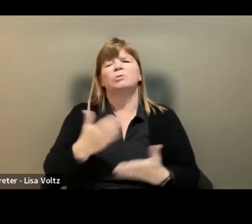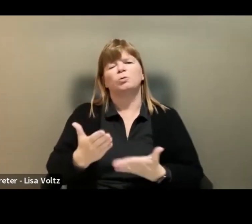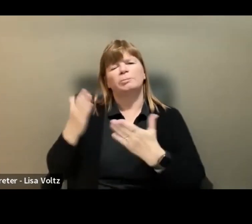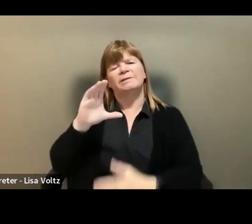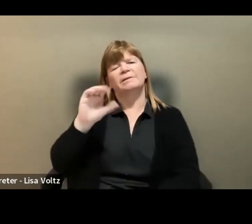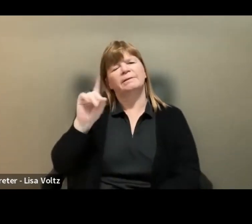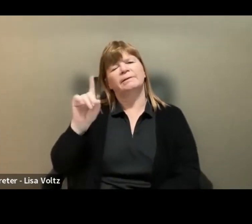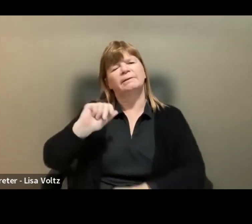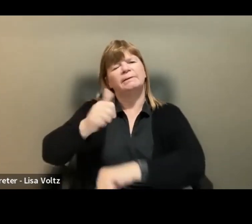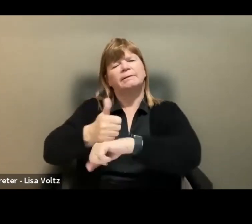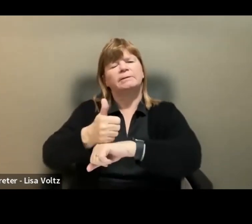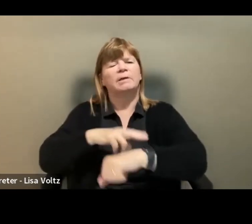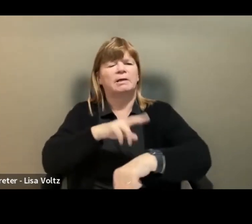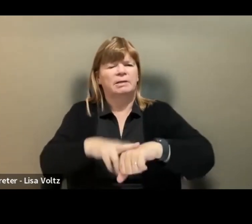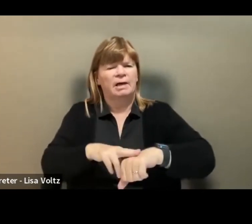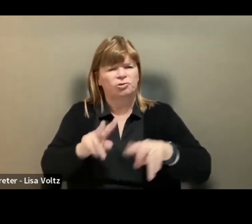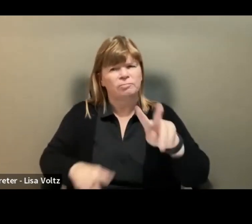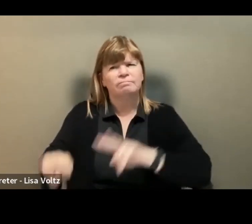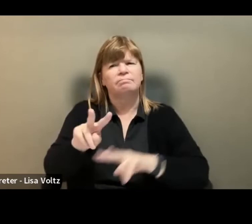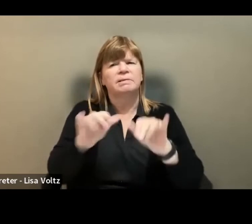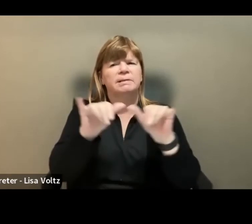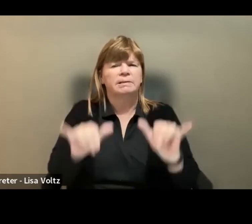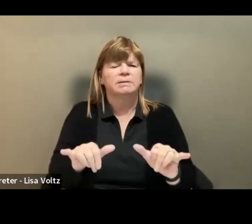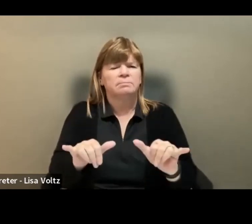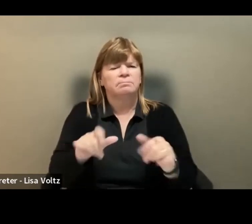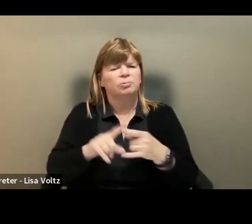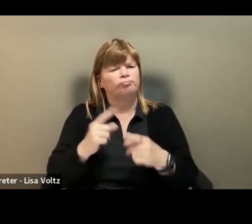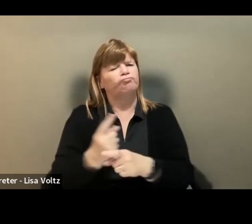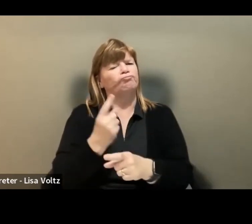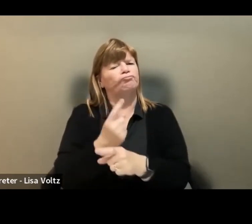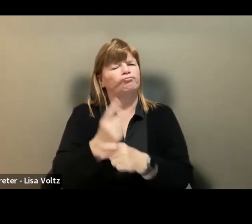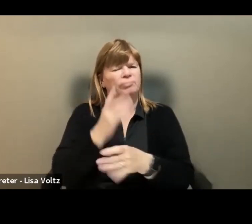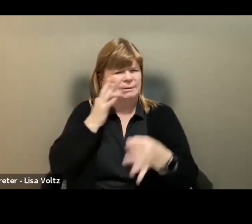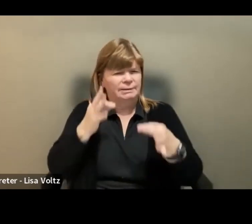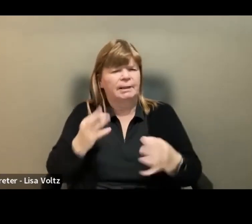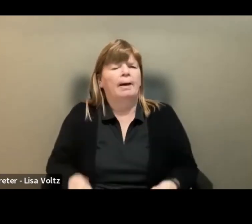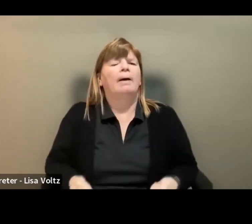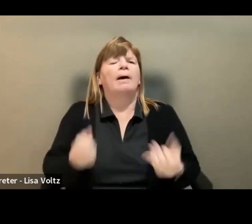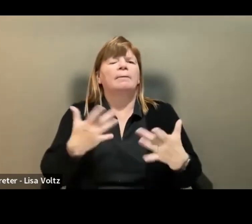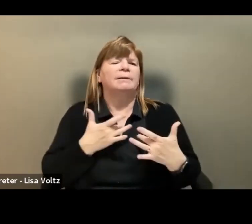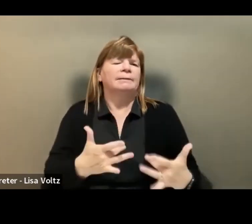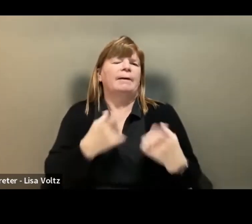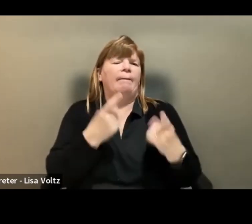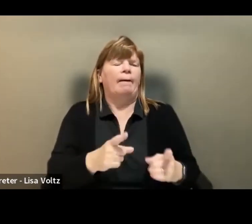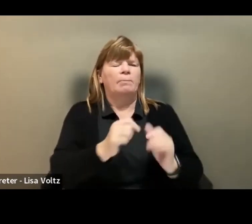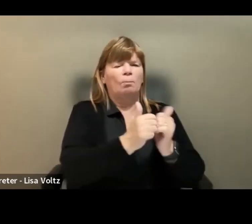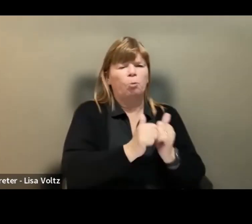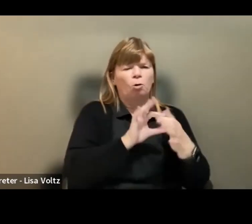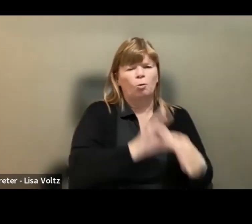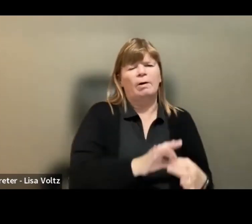establish a national surveillance system to accurately determine the incidence of sports-related concussions,